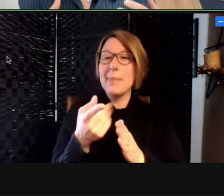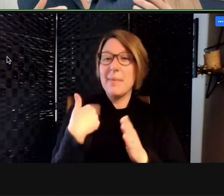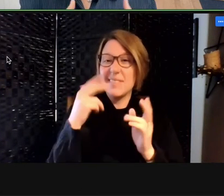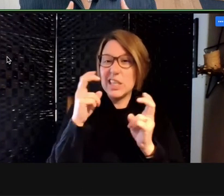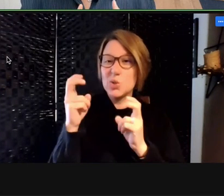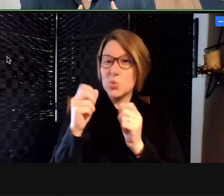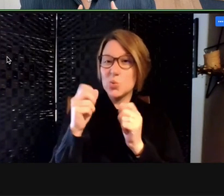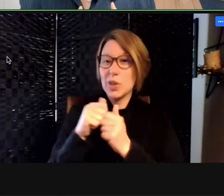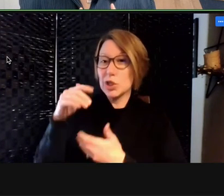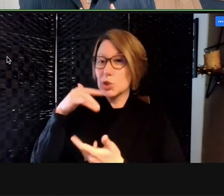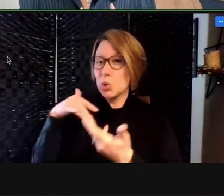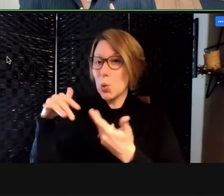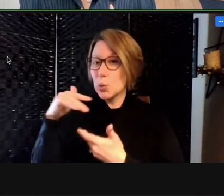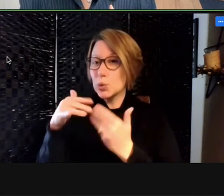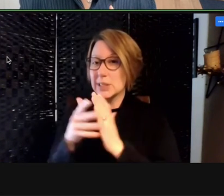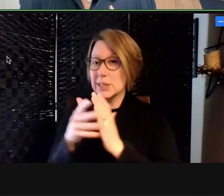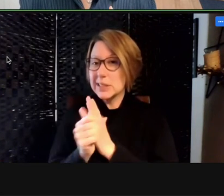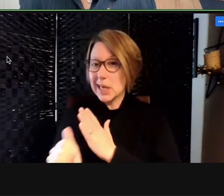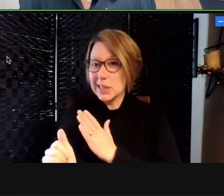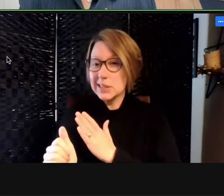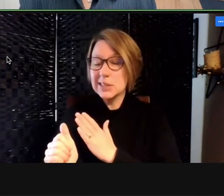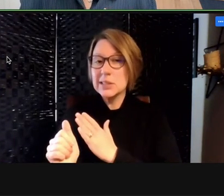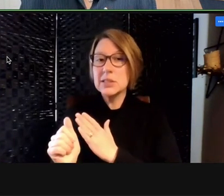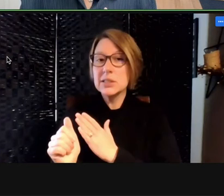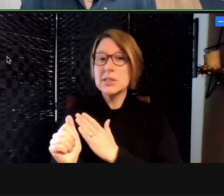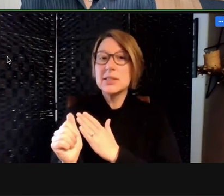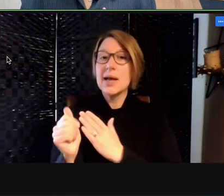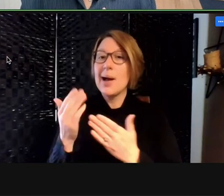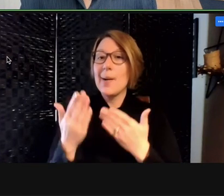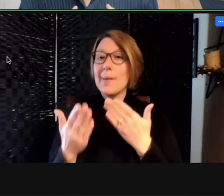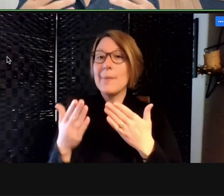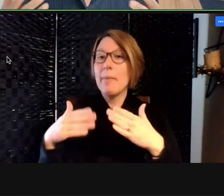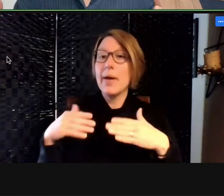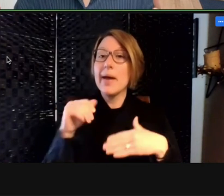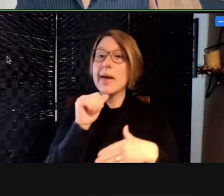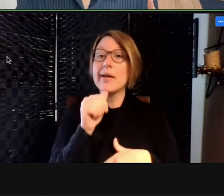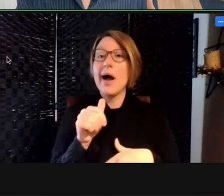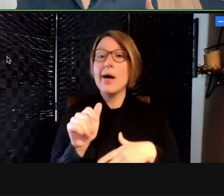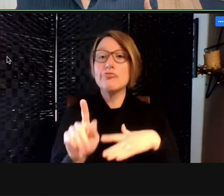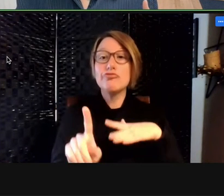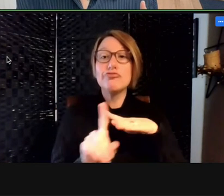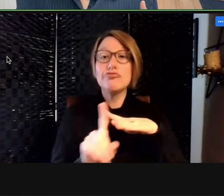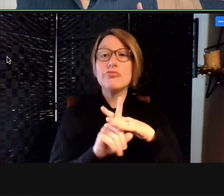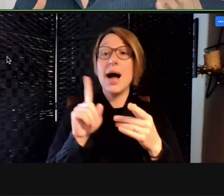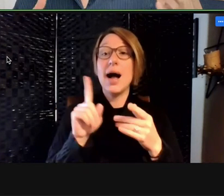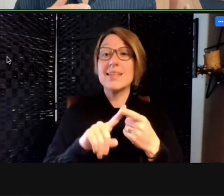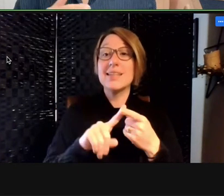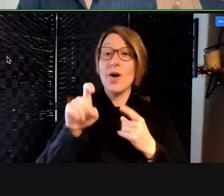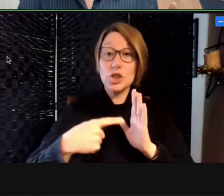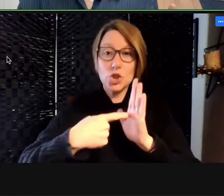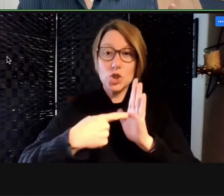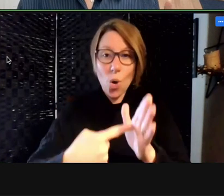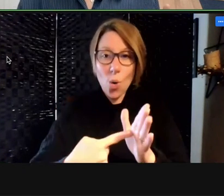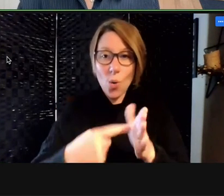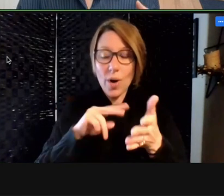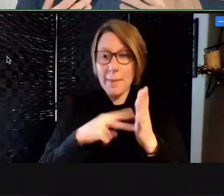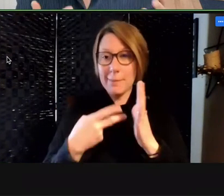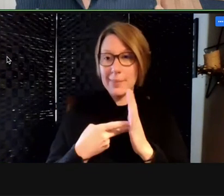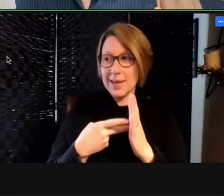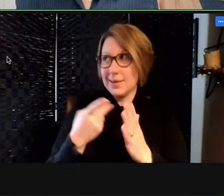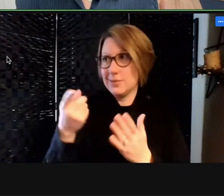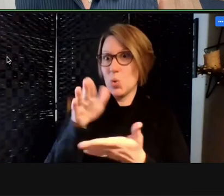the social reciprocity. That might not show up until they need to demonstrate that, which often would be school. So it